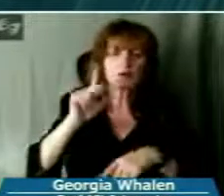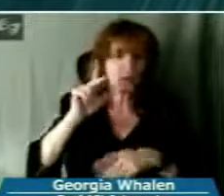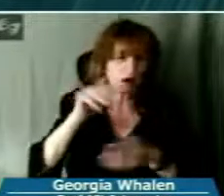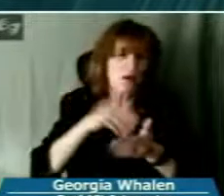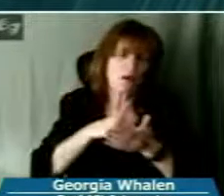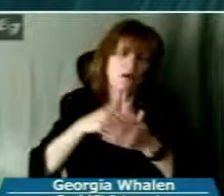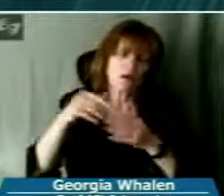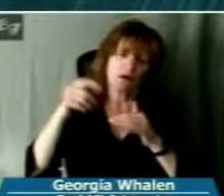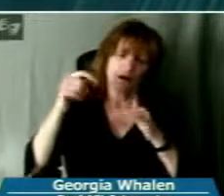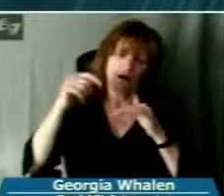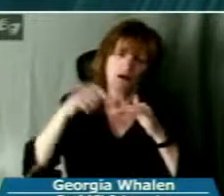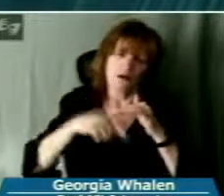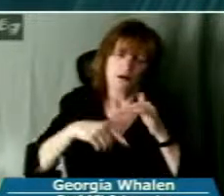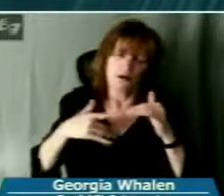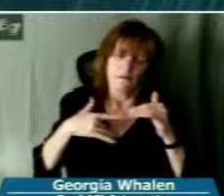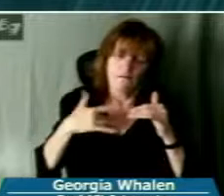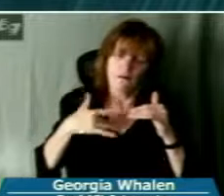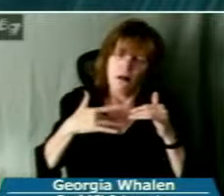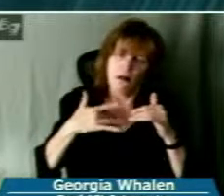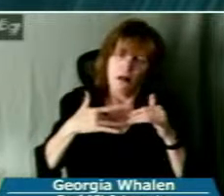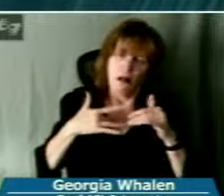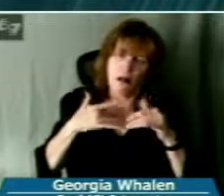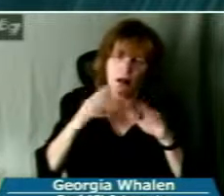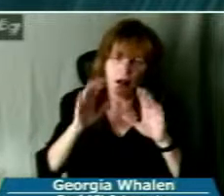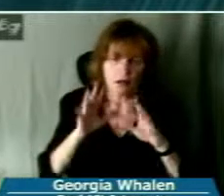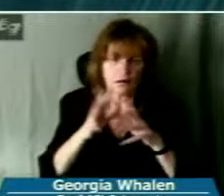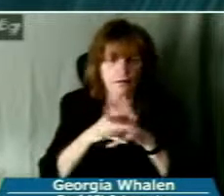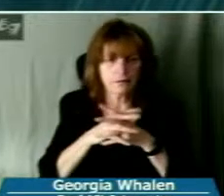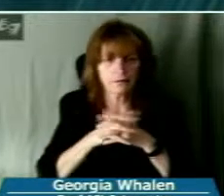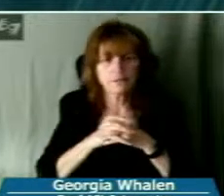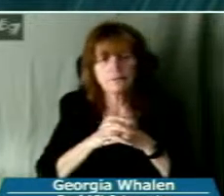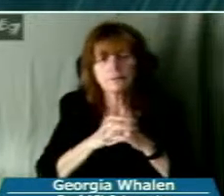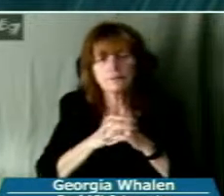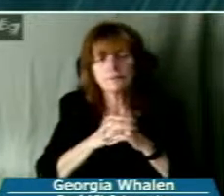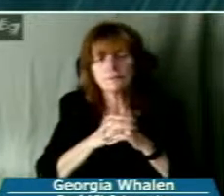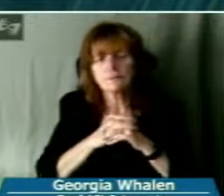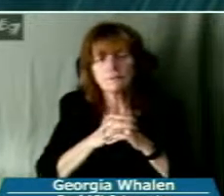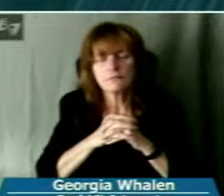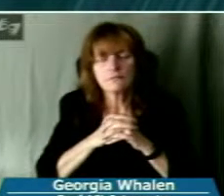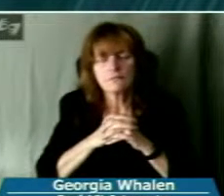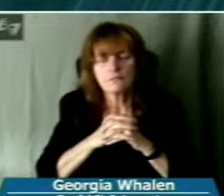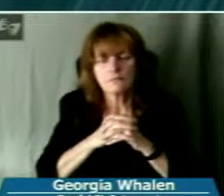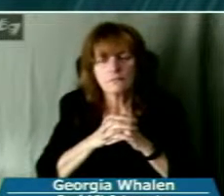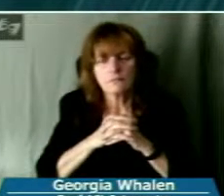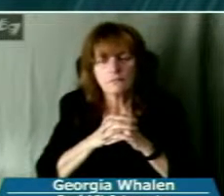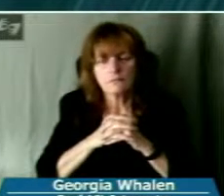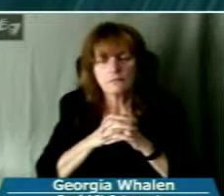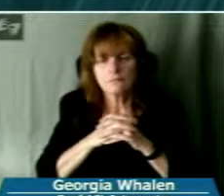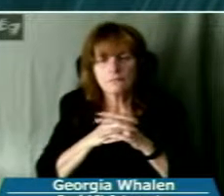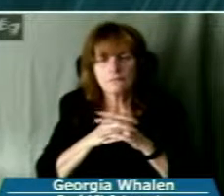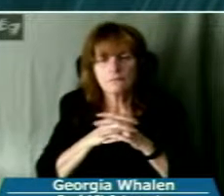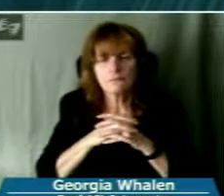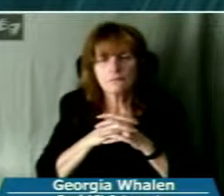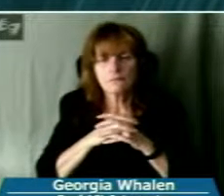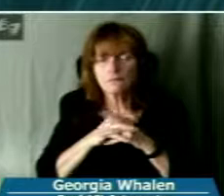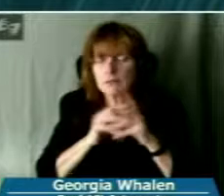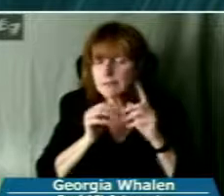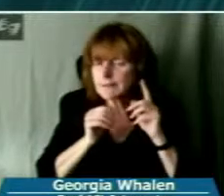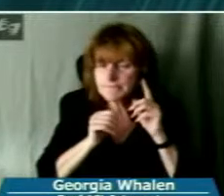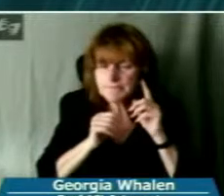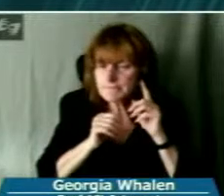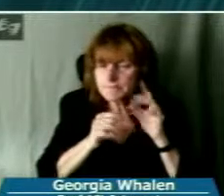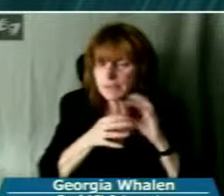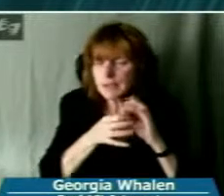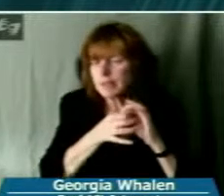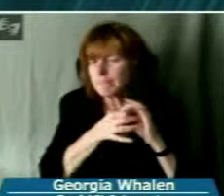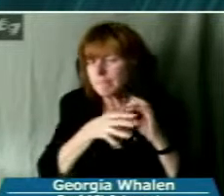all the other impacts that are happening. So we won't have actuals at this point, but we certainly have estimates and all of